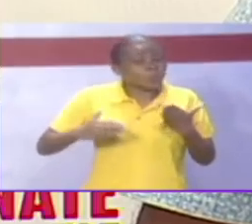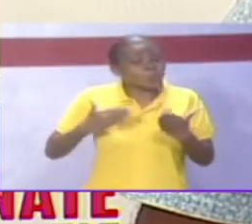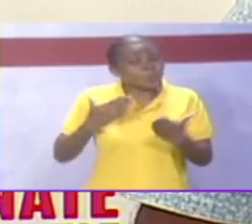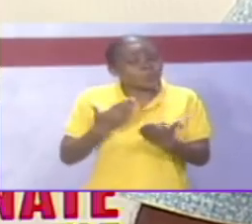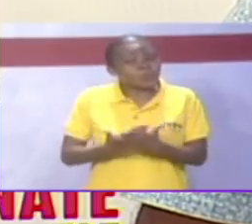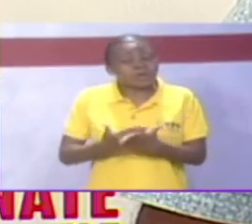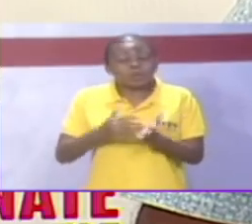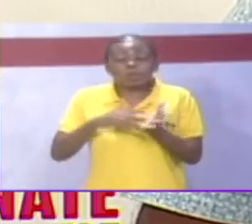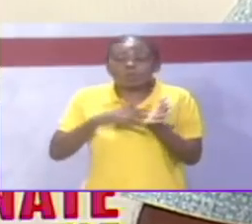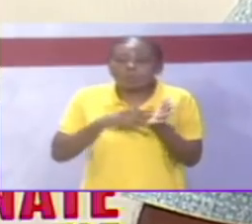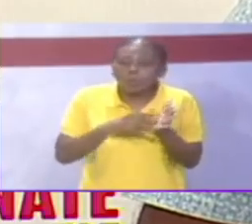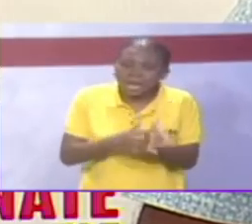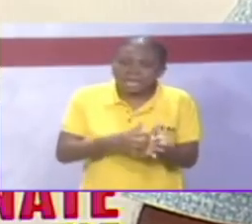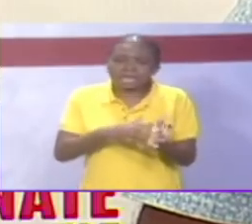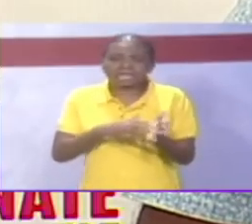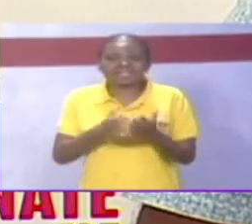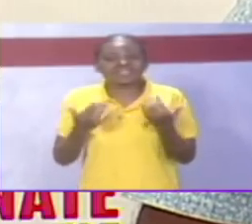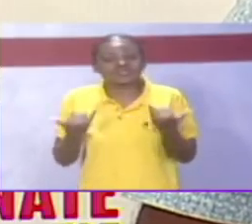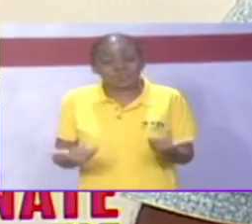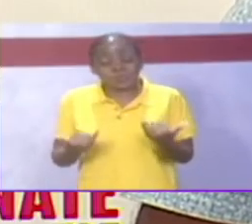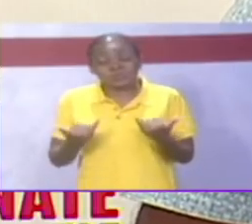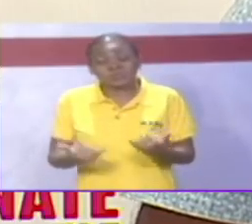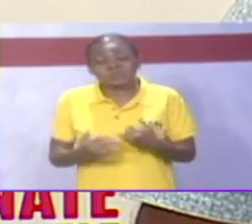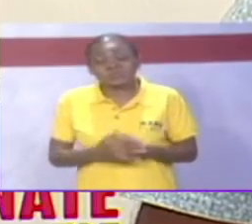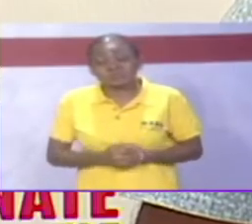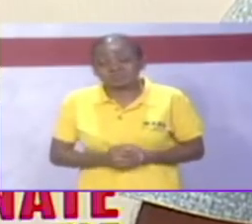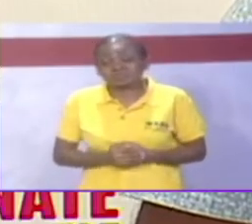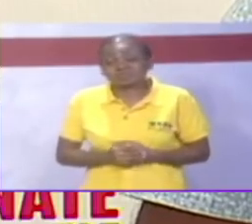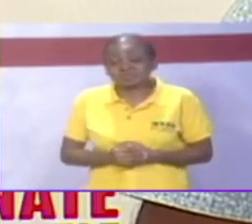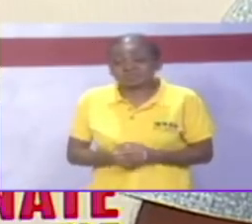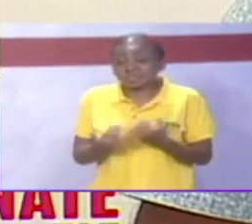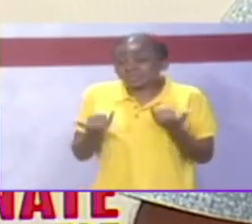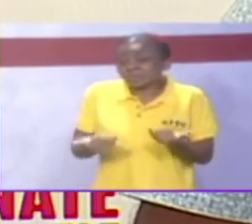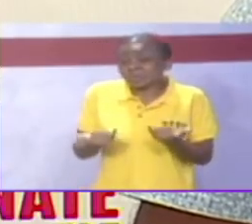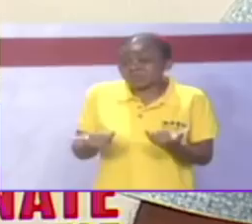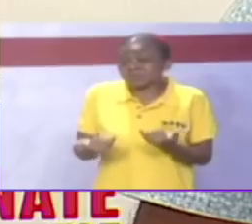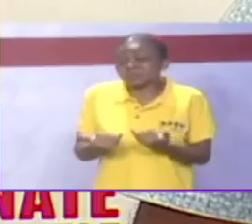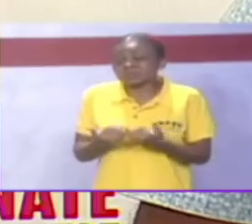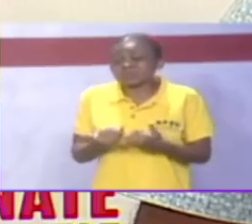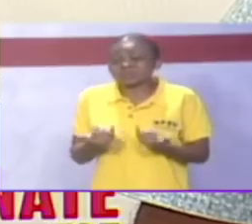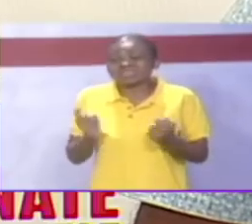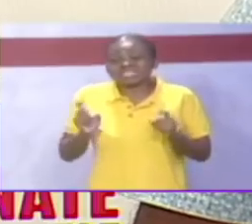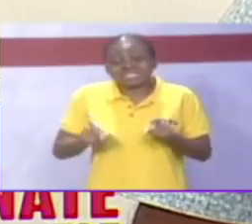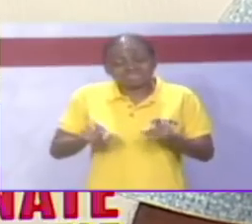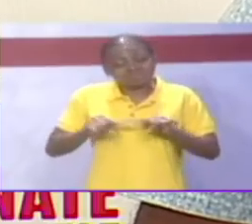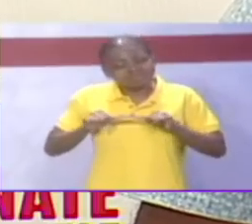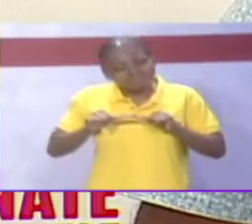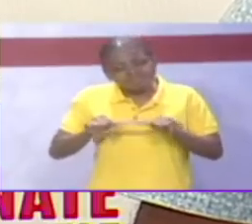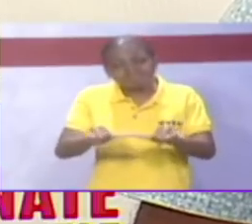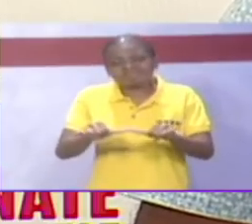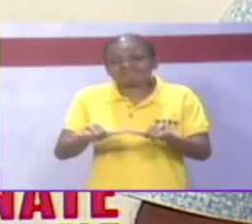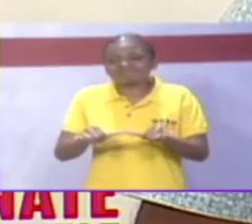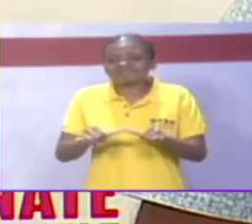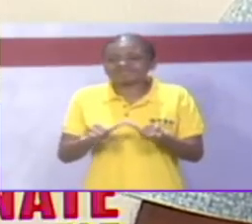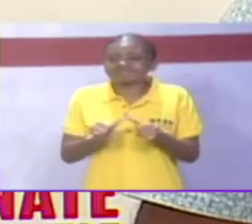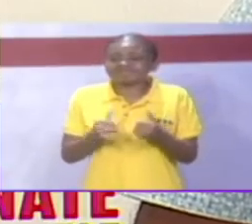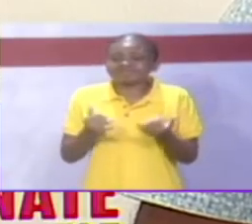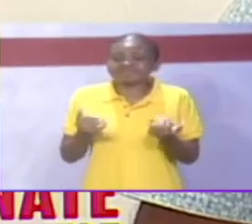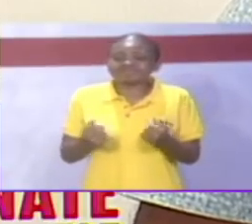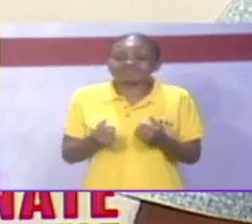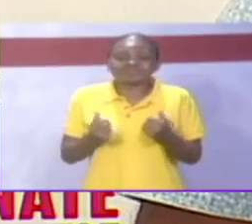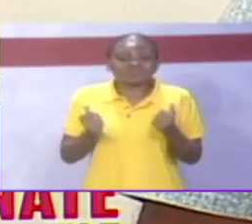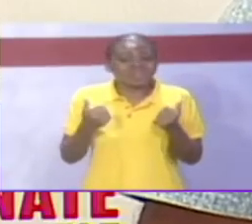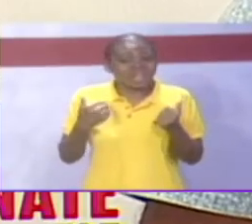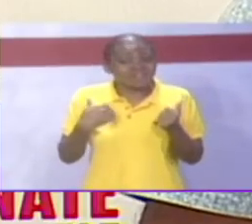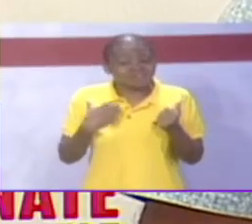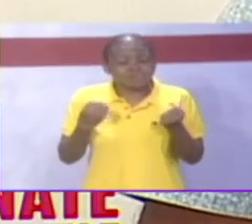COVID. I now have to live with a lot of these medical problems